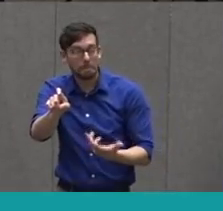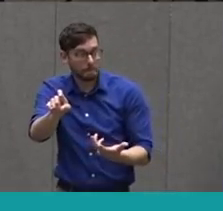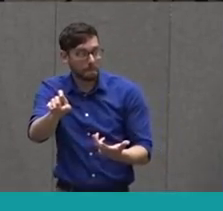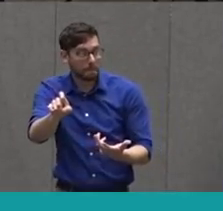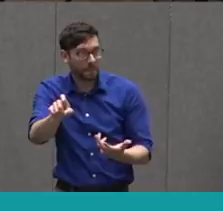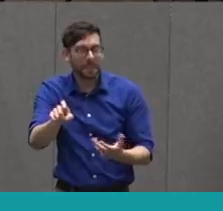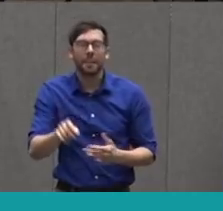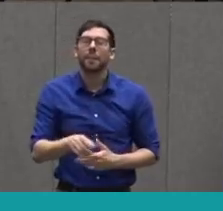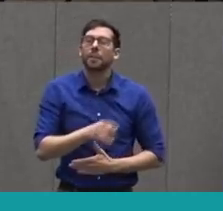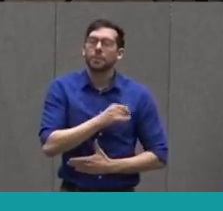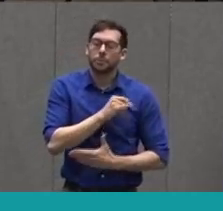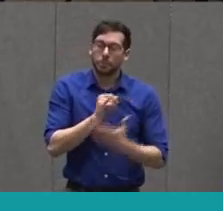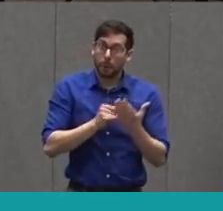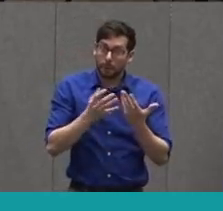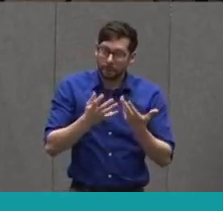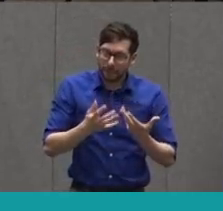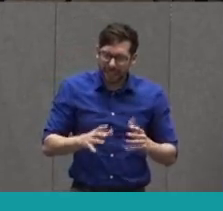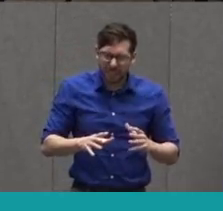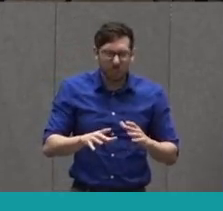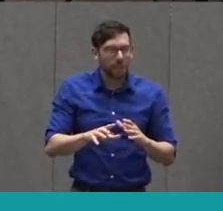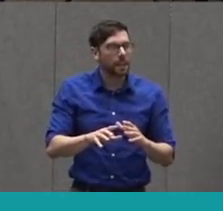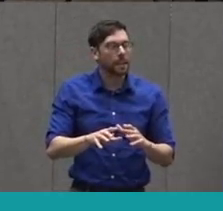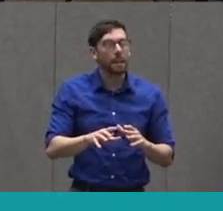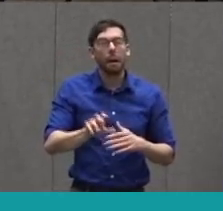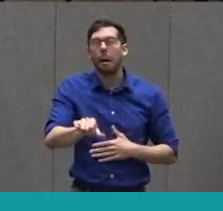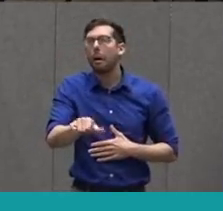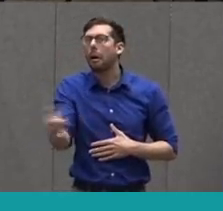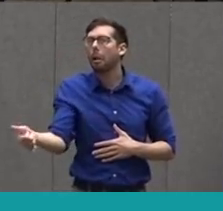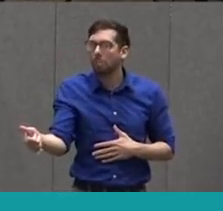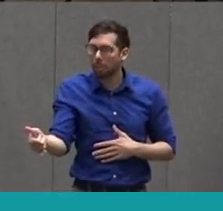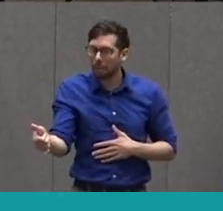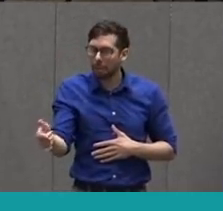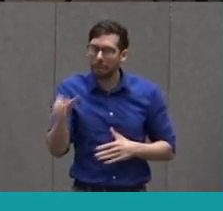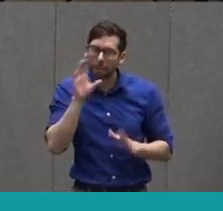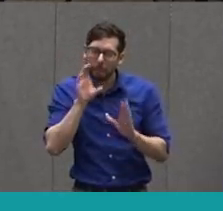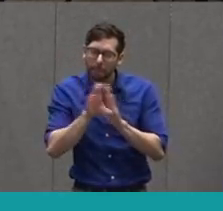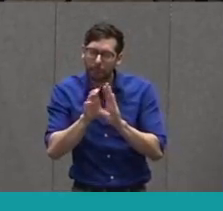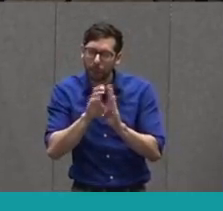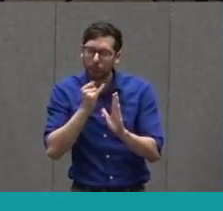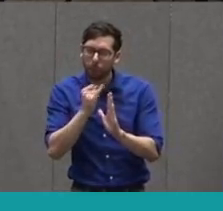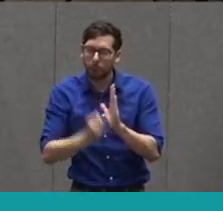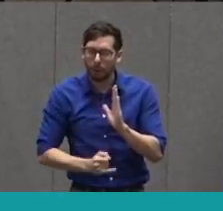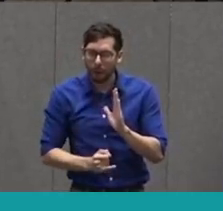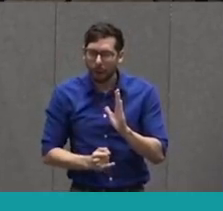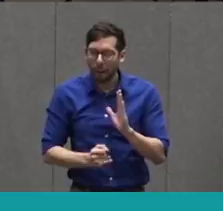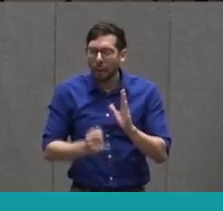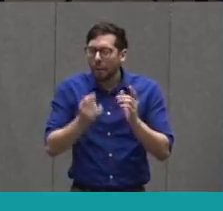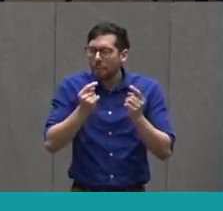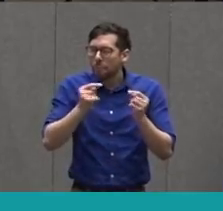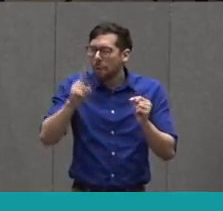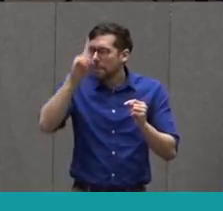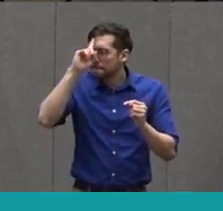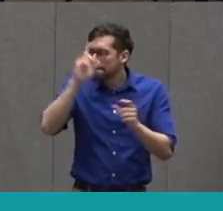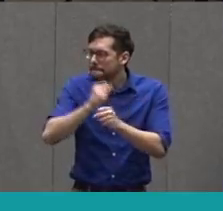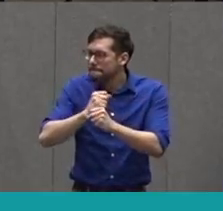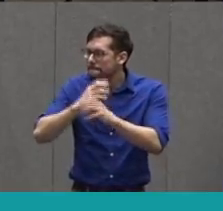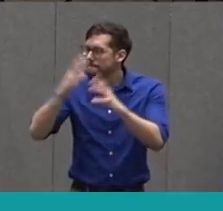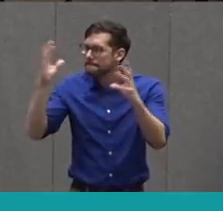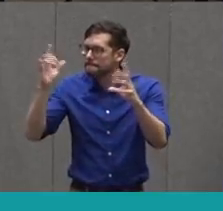draw another picture. And this time, imagine how you can make that thing different, new, or